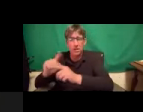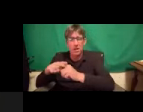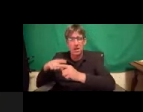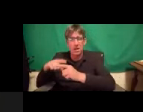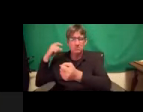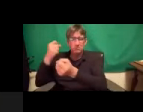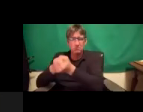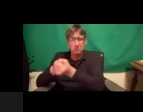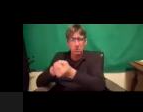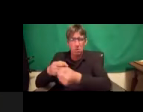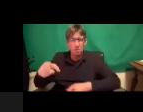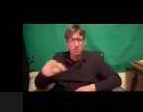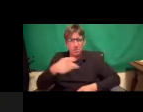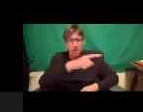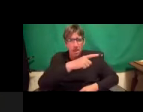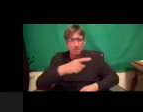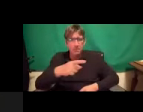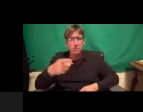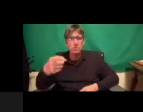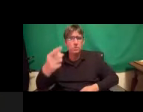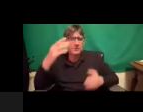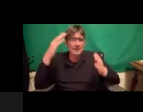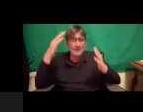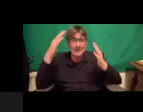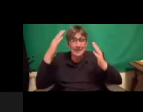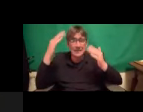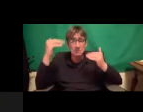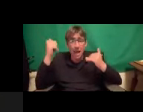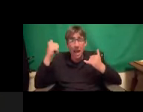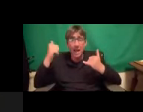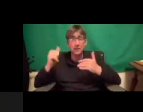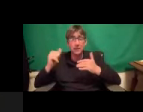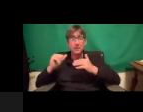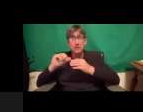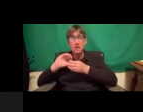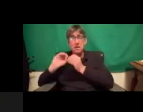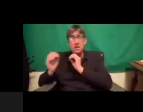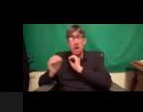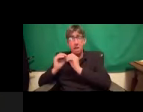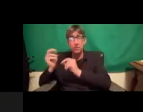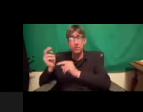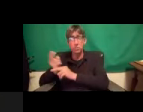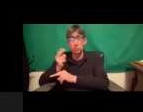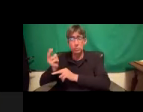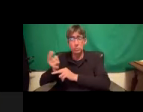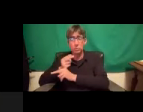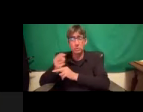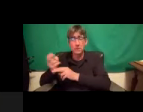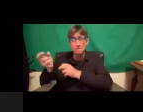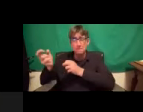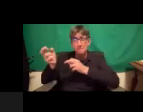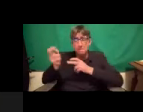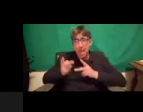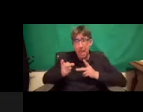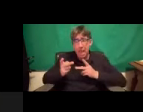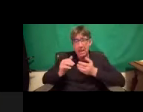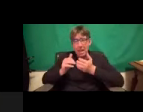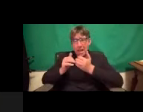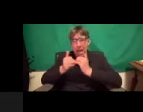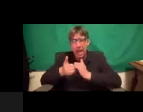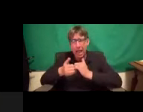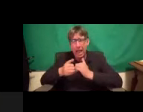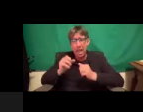do people expect ridership to be coming back if services being decreased like this. Thank you. Thank